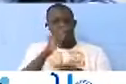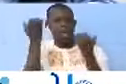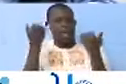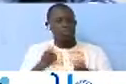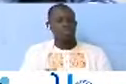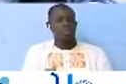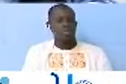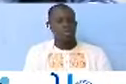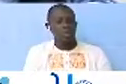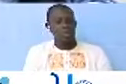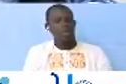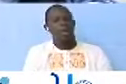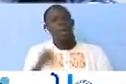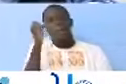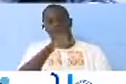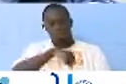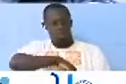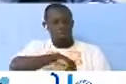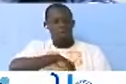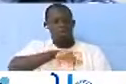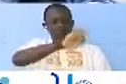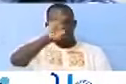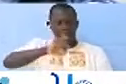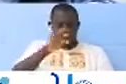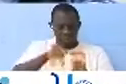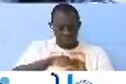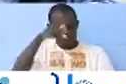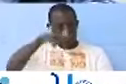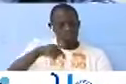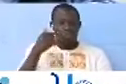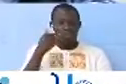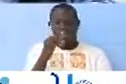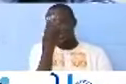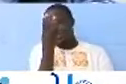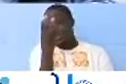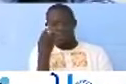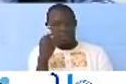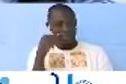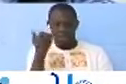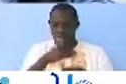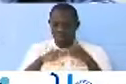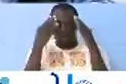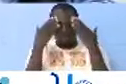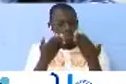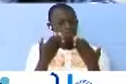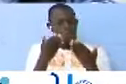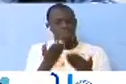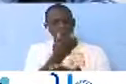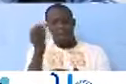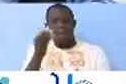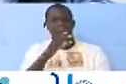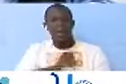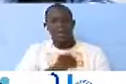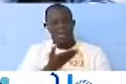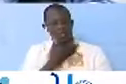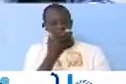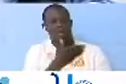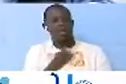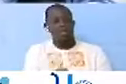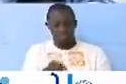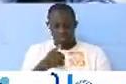happened. Even his family, today's 3 days, they don't even know where he is. I said to